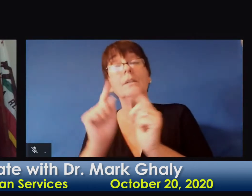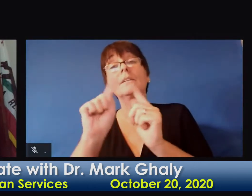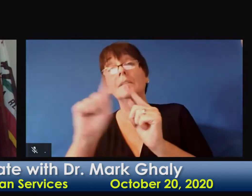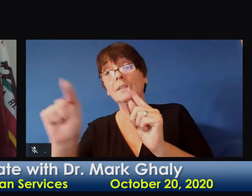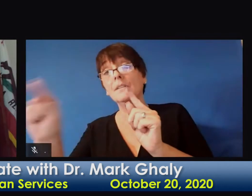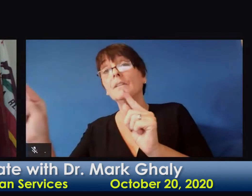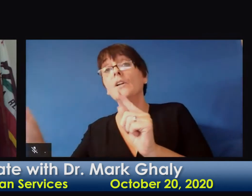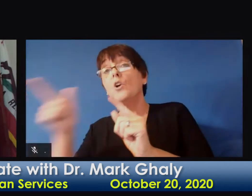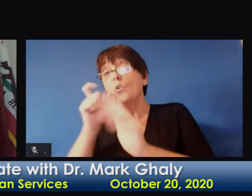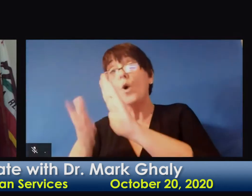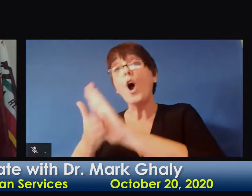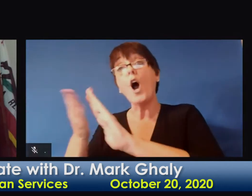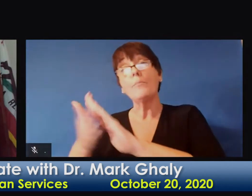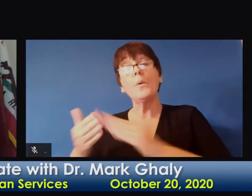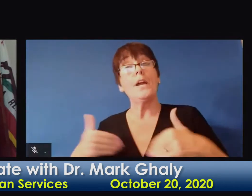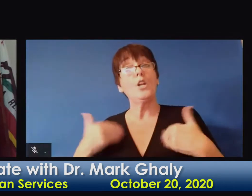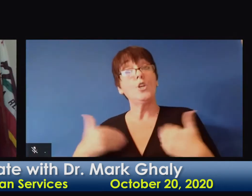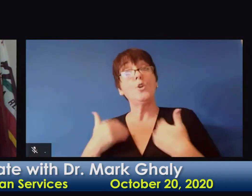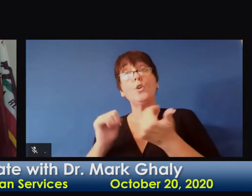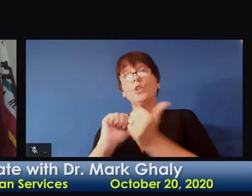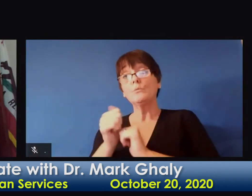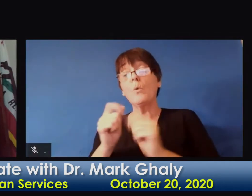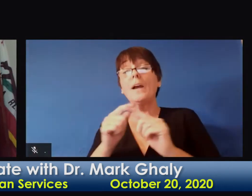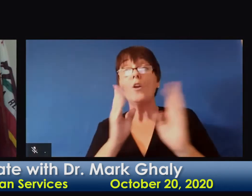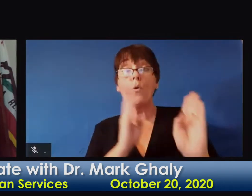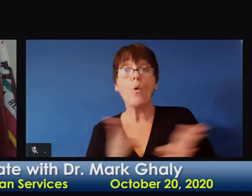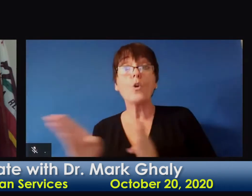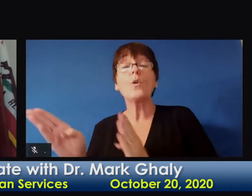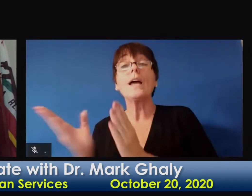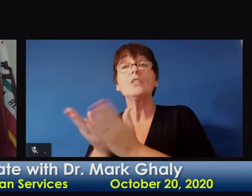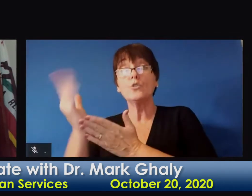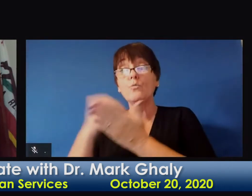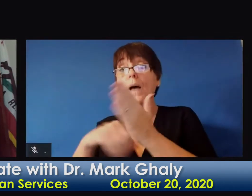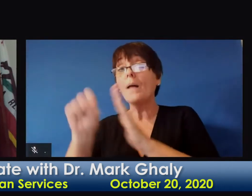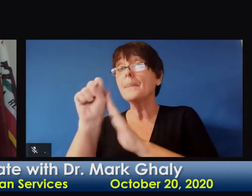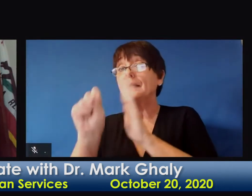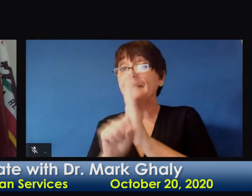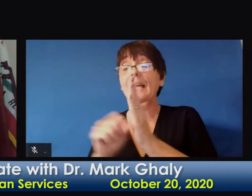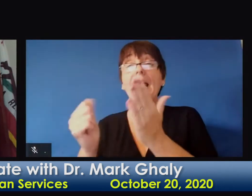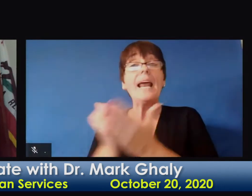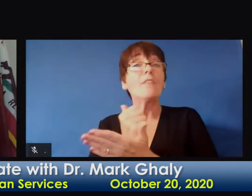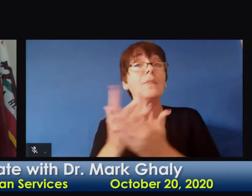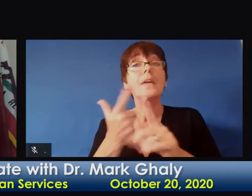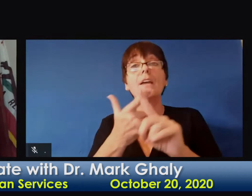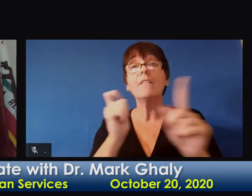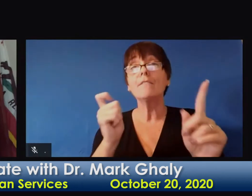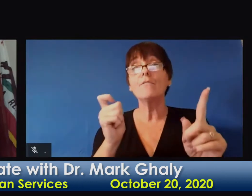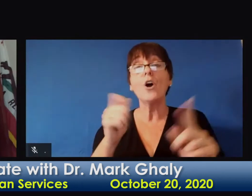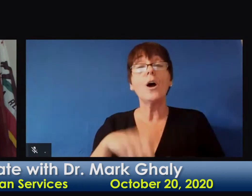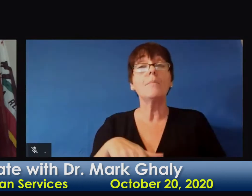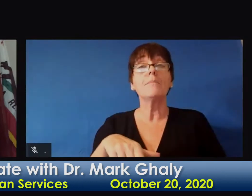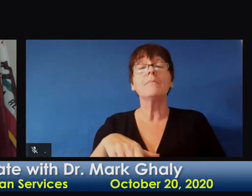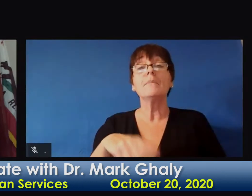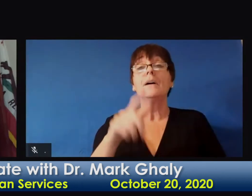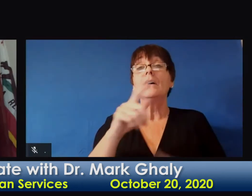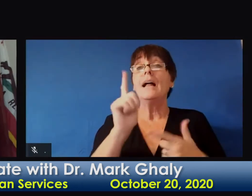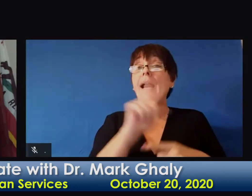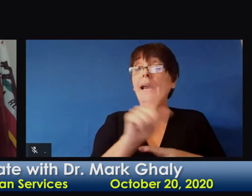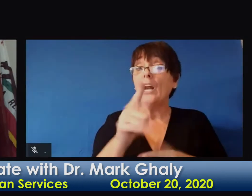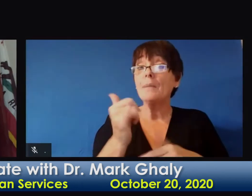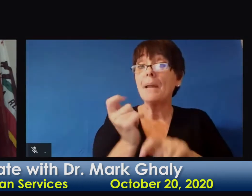entities that operate youth sports in an organized way throughout the state. Everything from pony and little league to